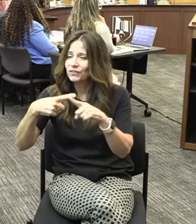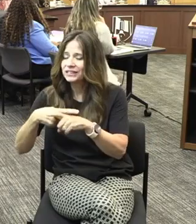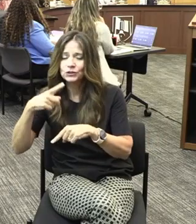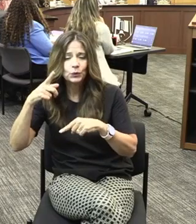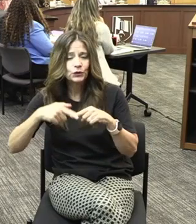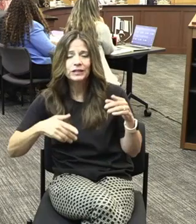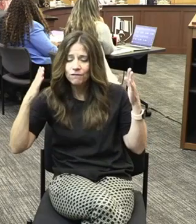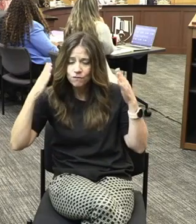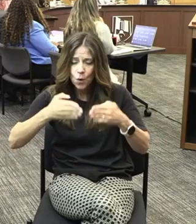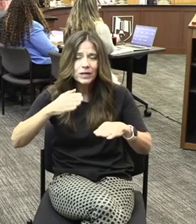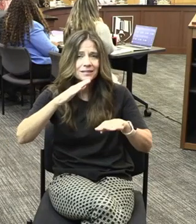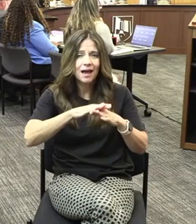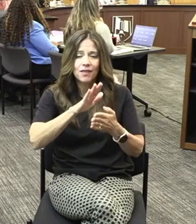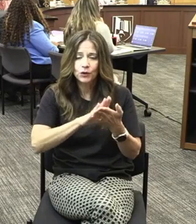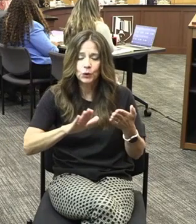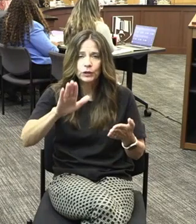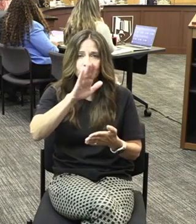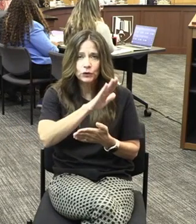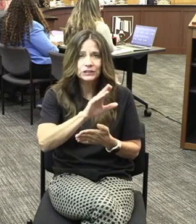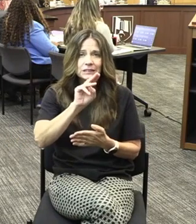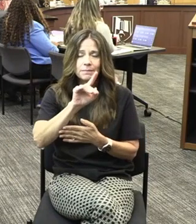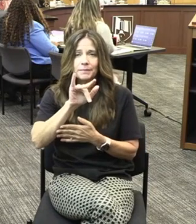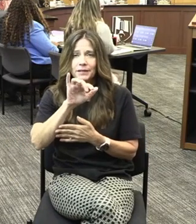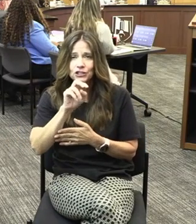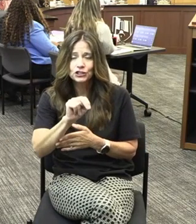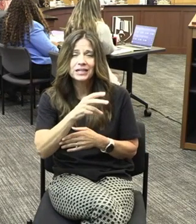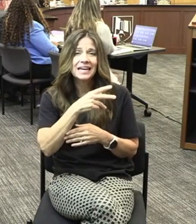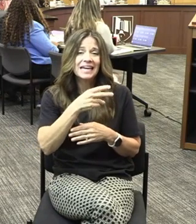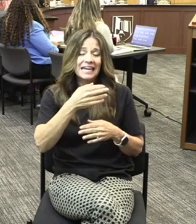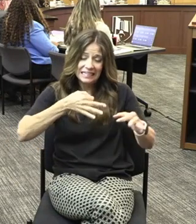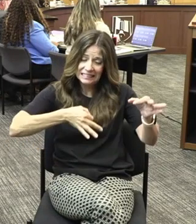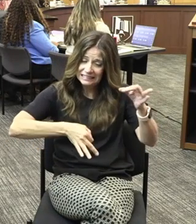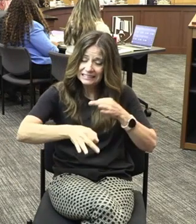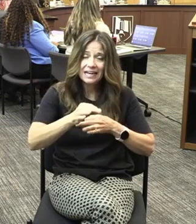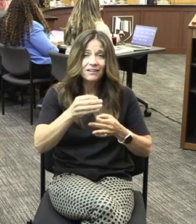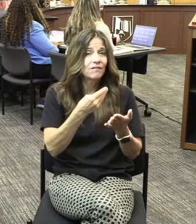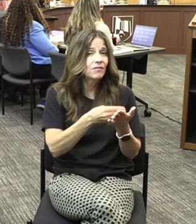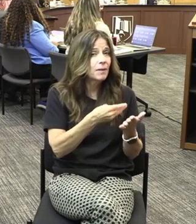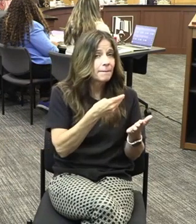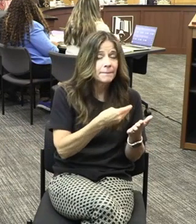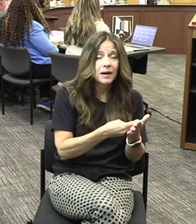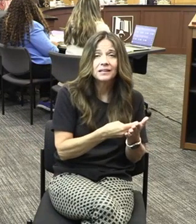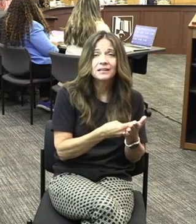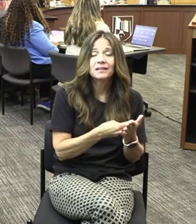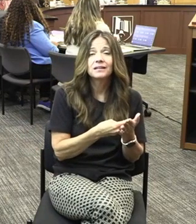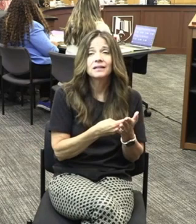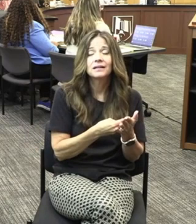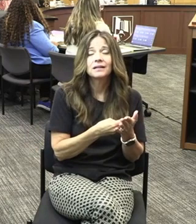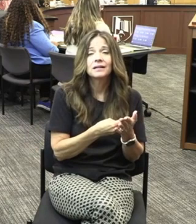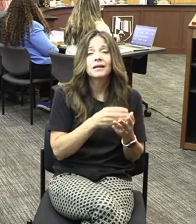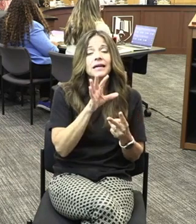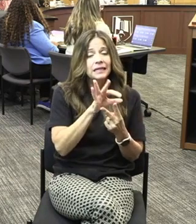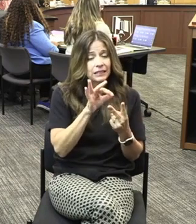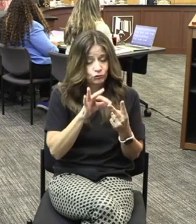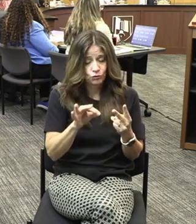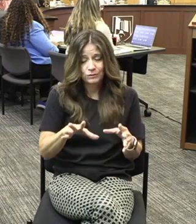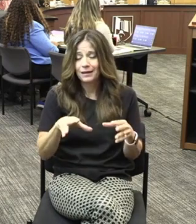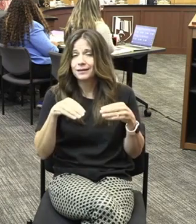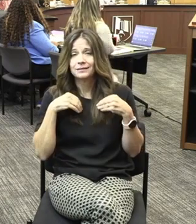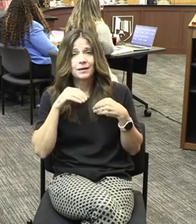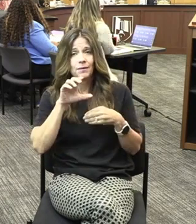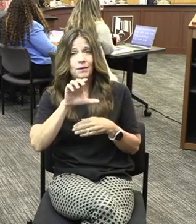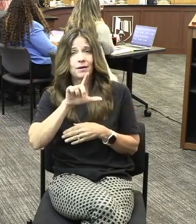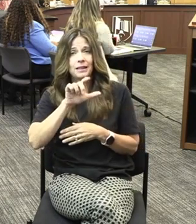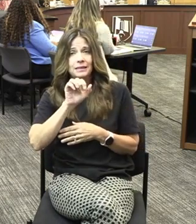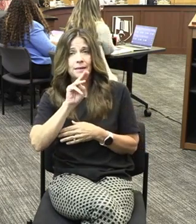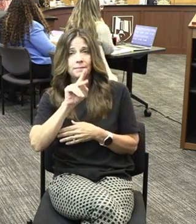mission. Rather than remain in a highly compensated position while navigating continual board disputes, he chose to accept Clemson's offer. Not only